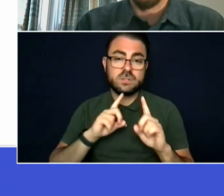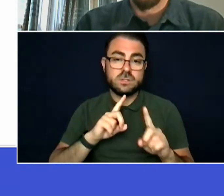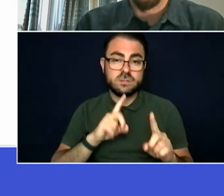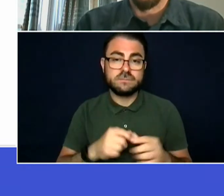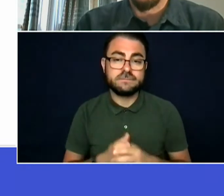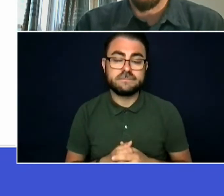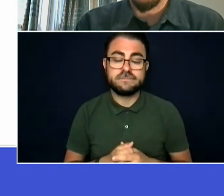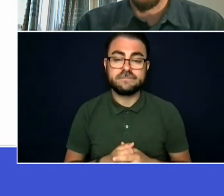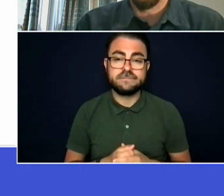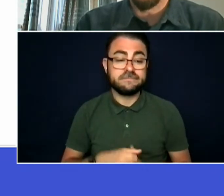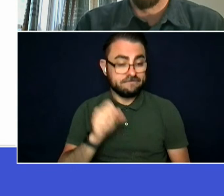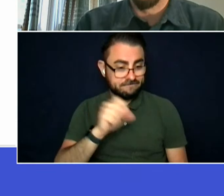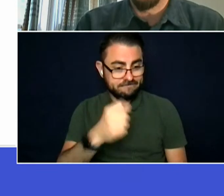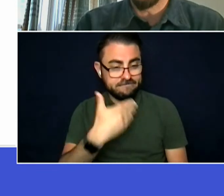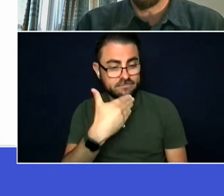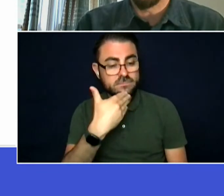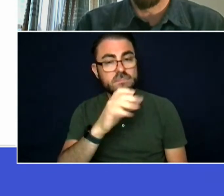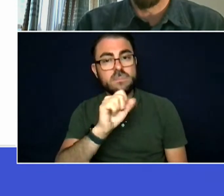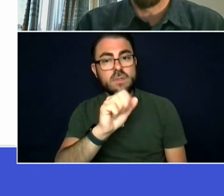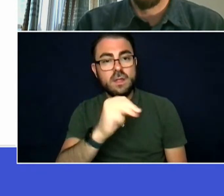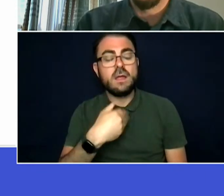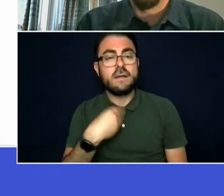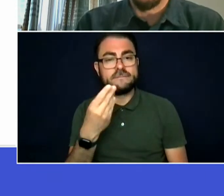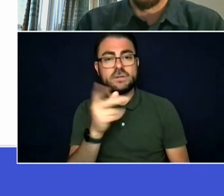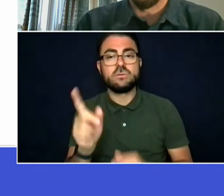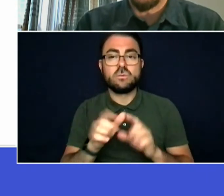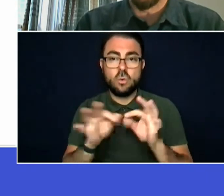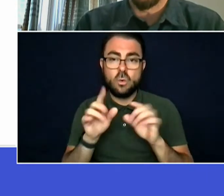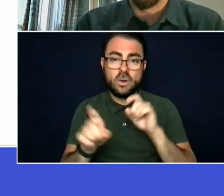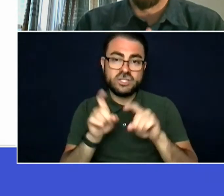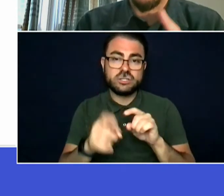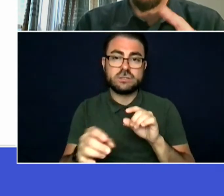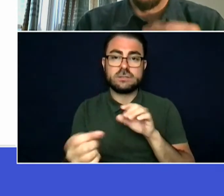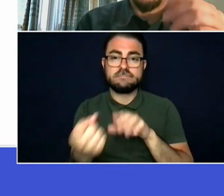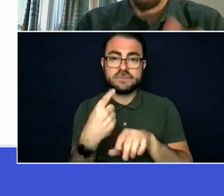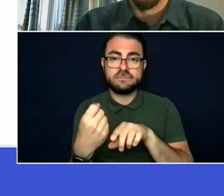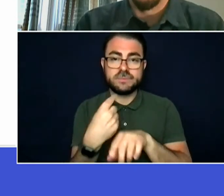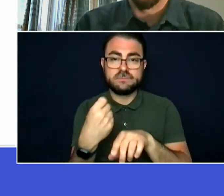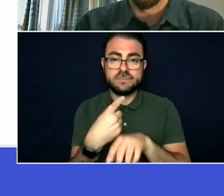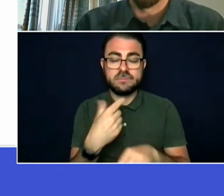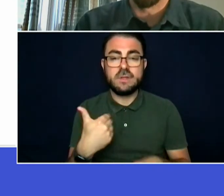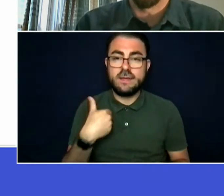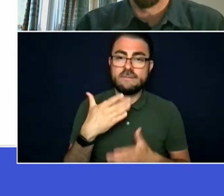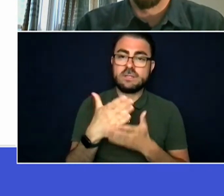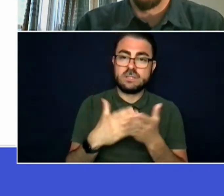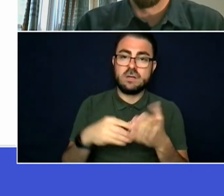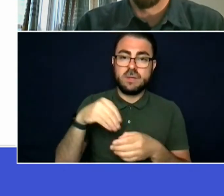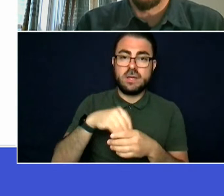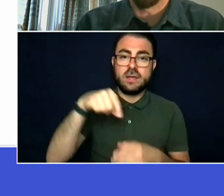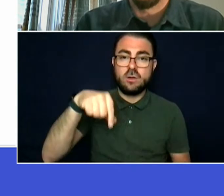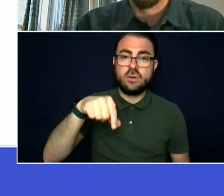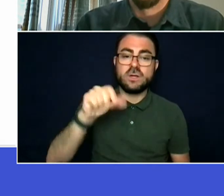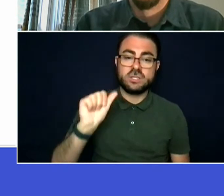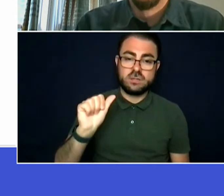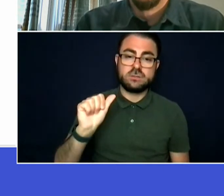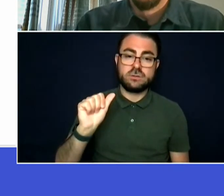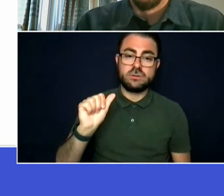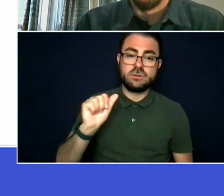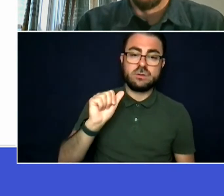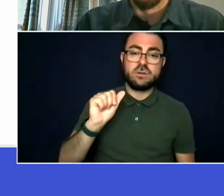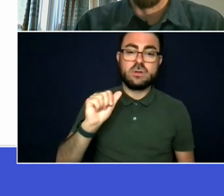few questions that started coming in. We'll go ahead and take a few that were in the chat. We have a queue running. And then also, if you have